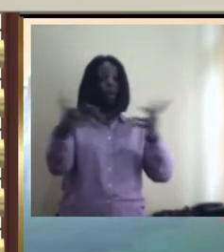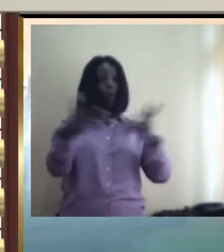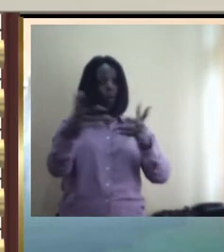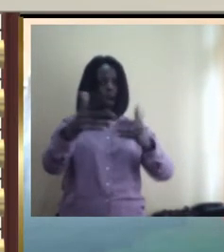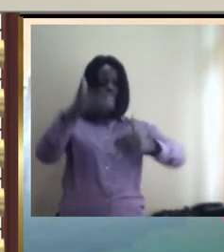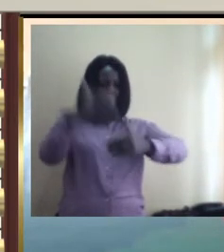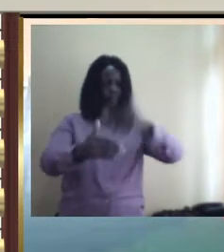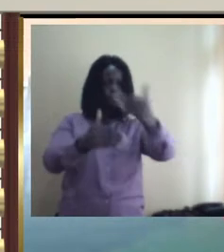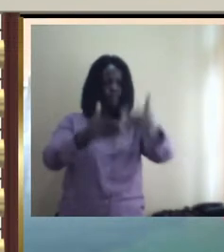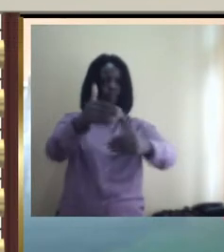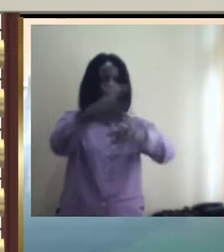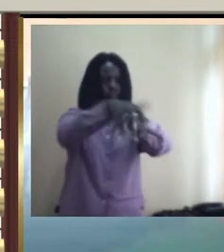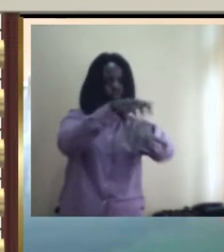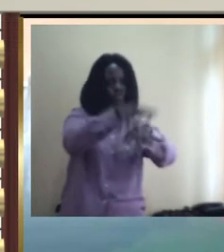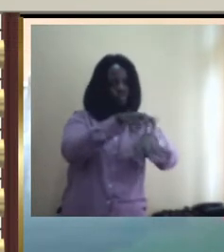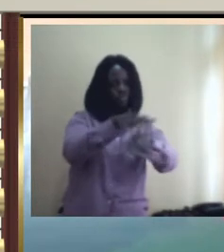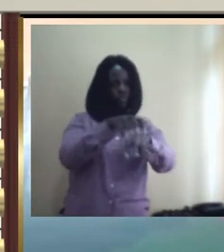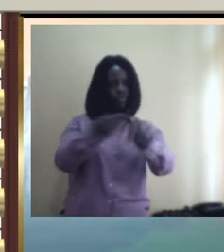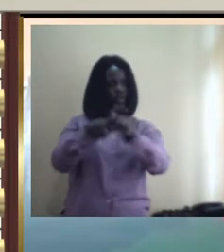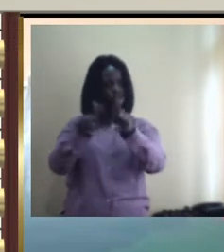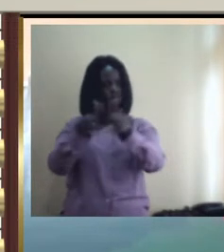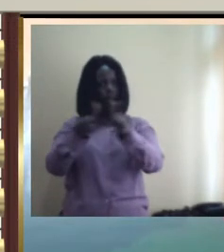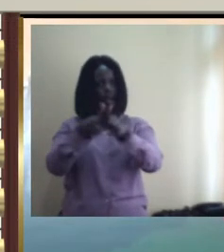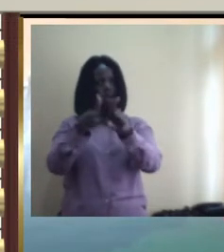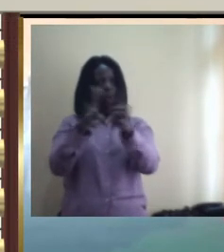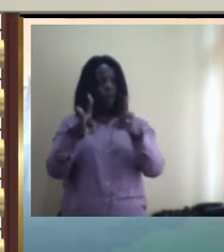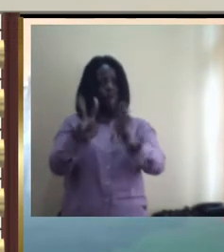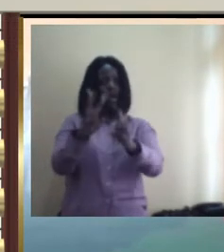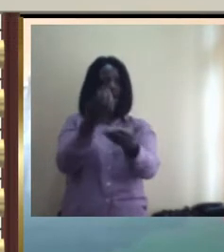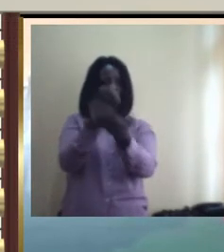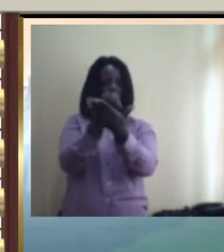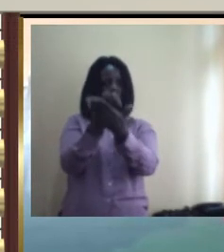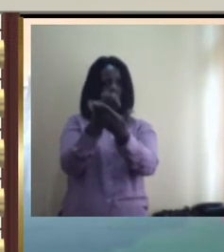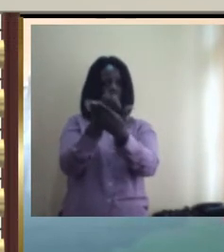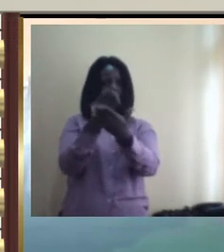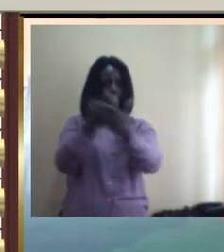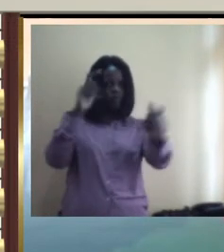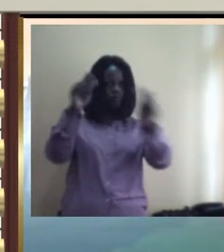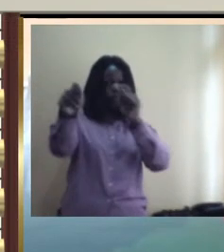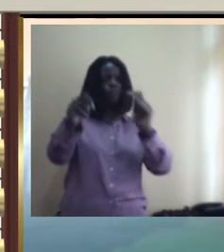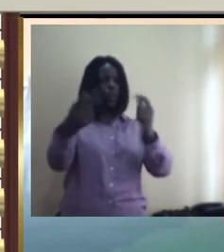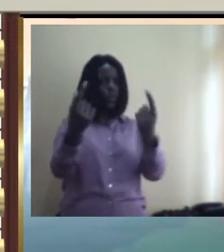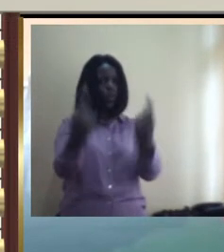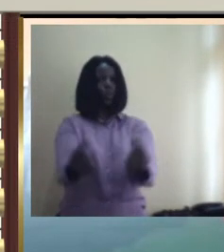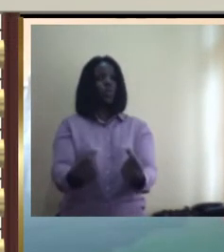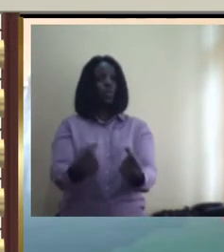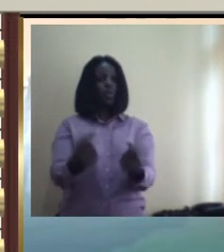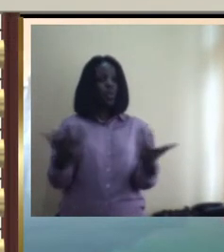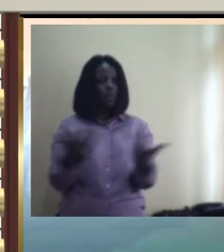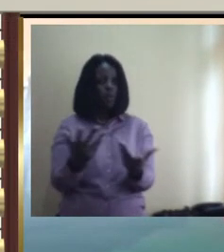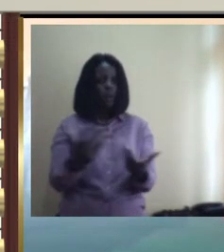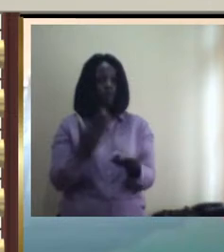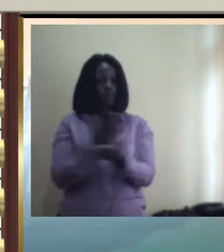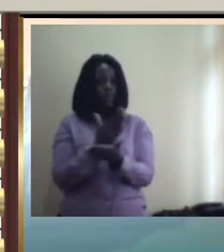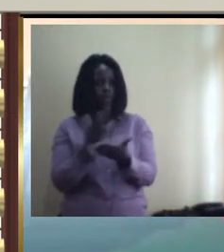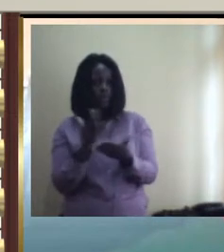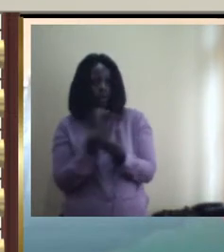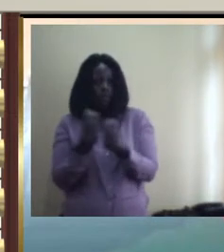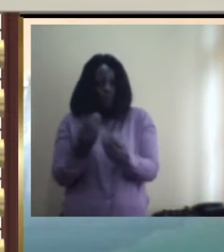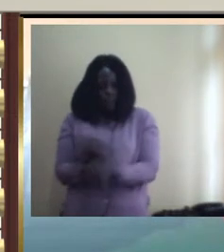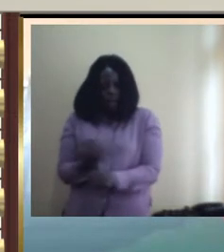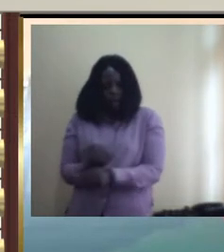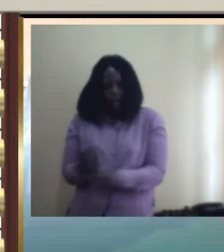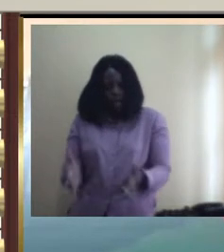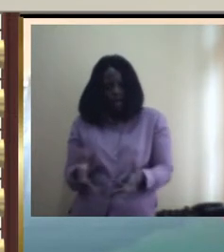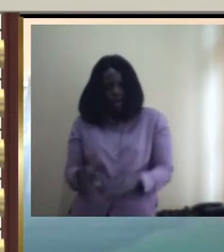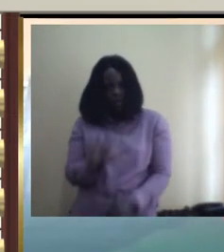agro-processing and a key catalyst for radical economic transformation of the current domestic supply chain